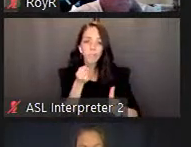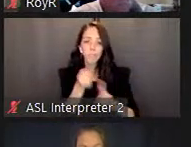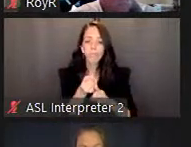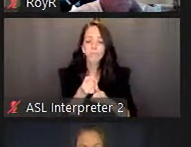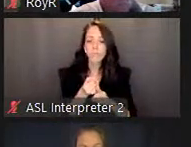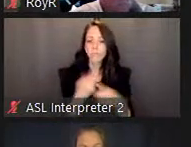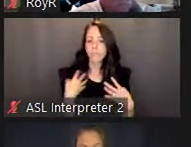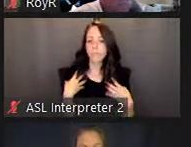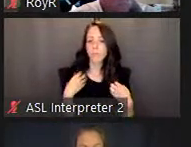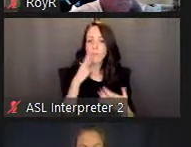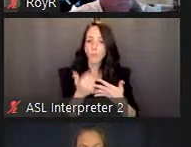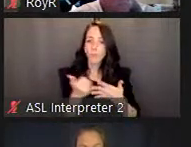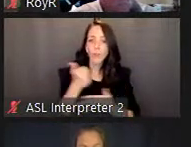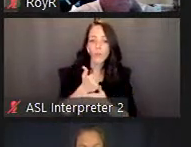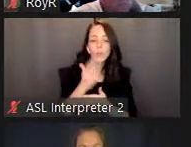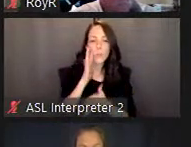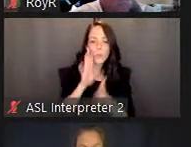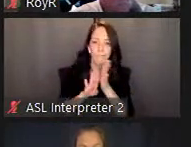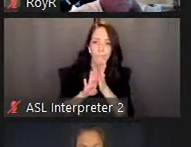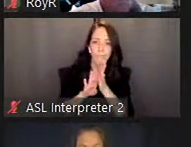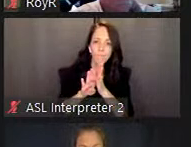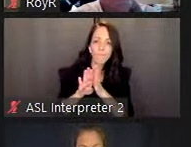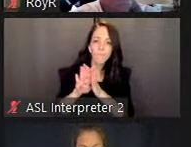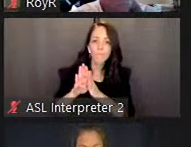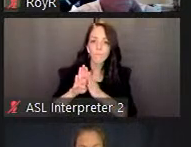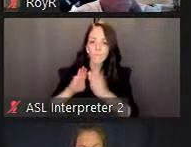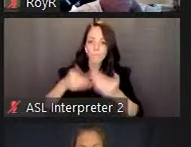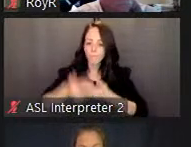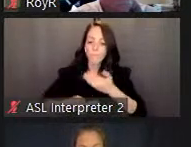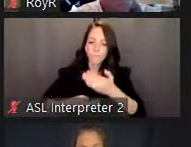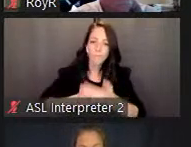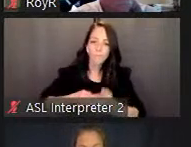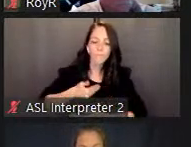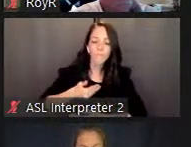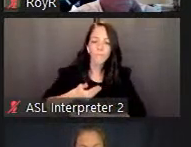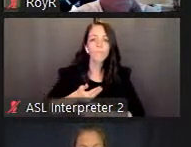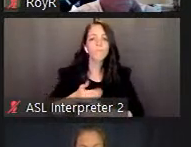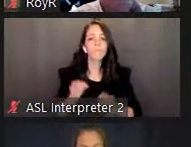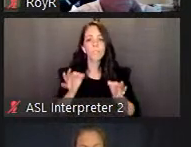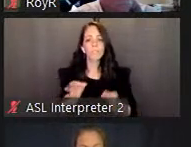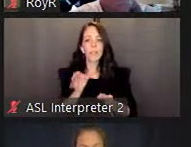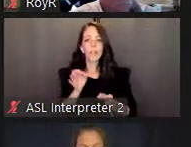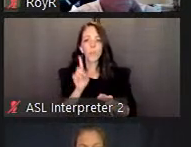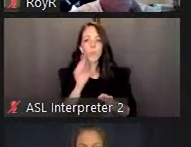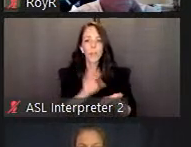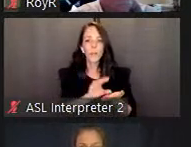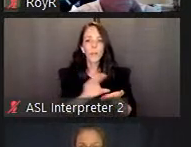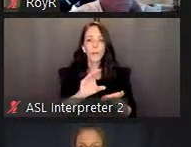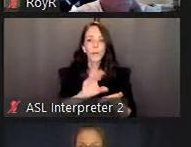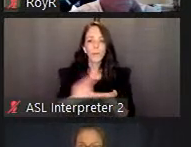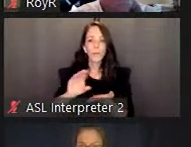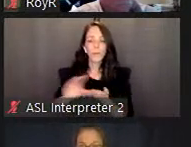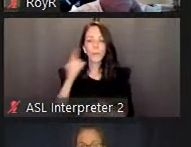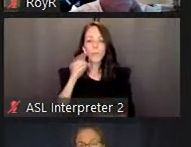will be developed through this process and inform the investments that come out of our 2022 ARPA funds that we received from the federal